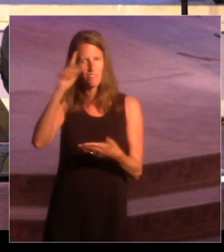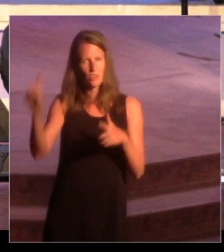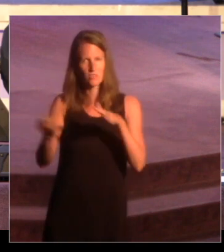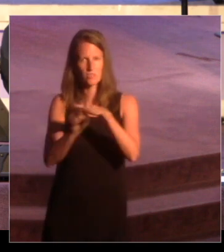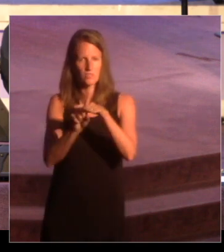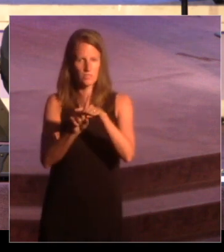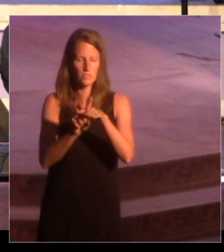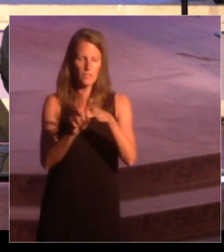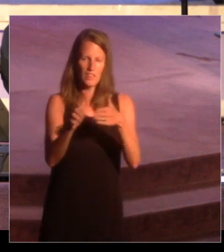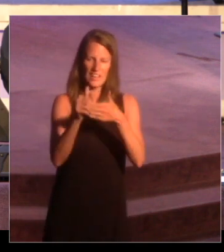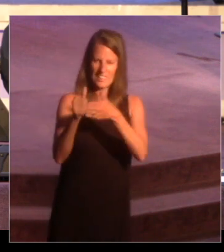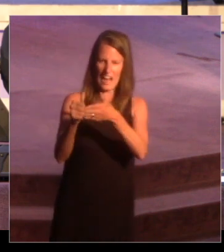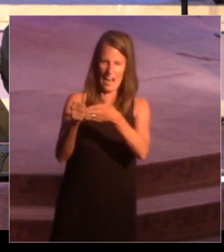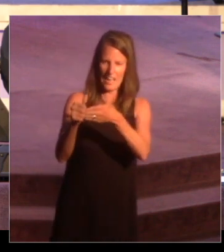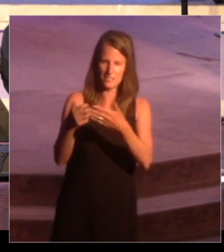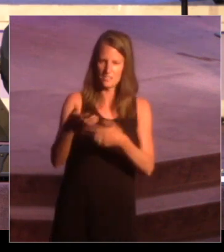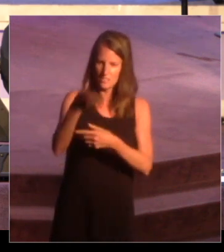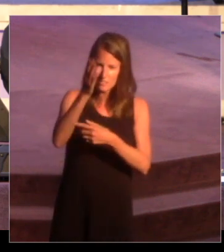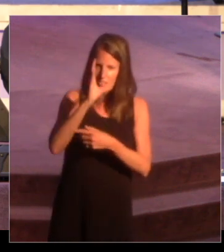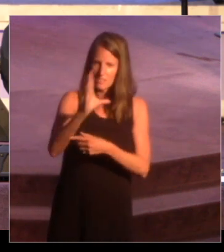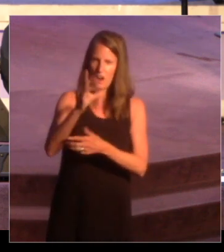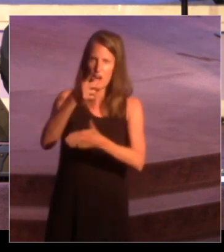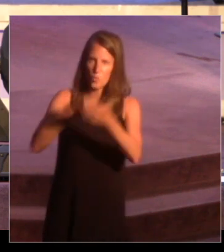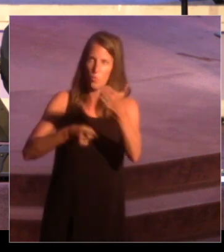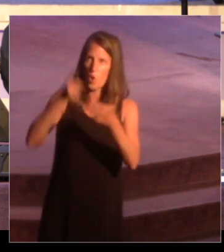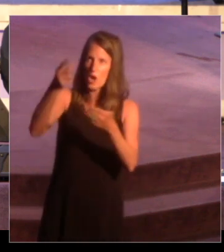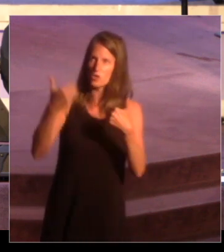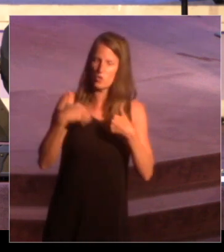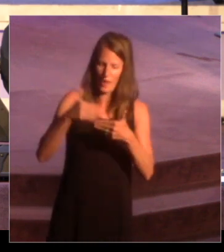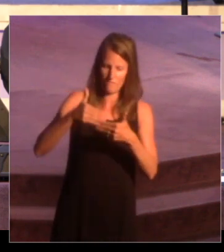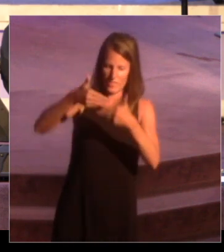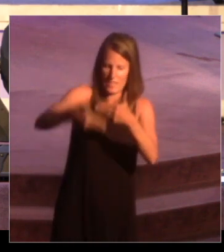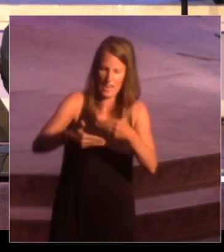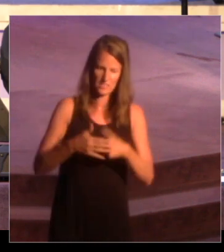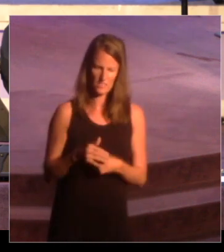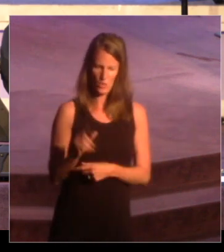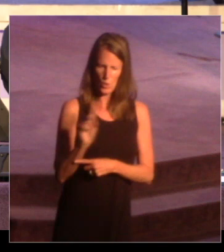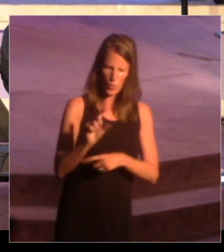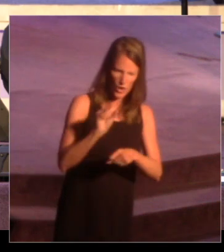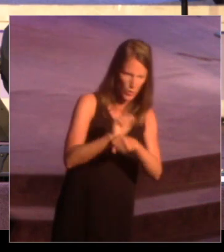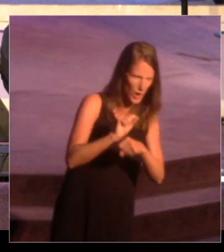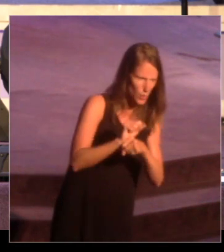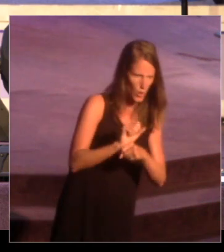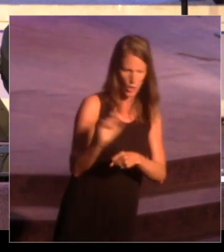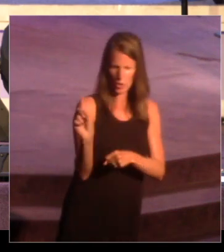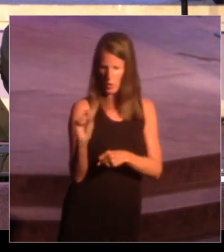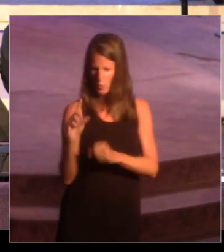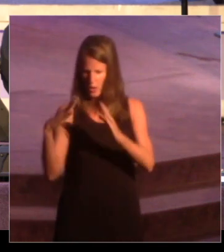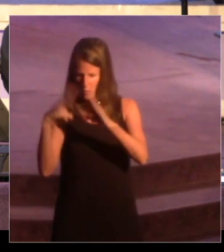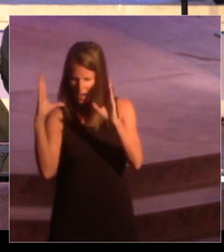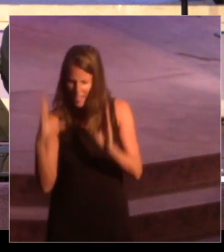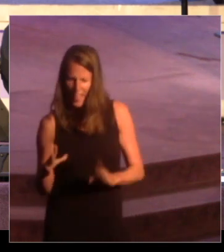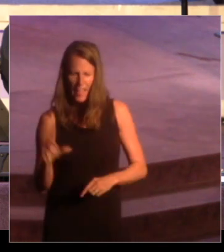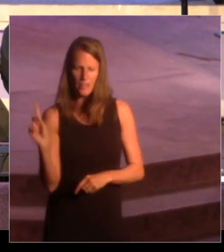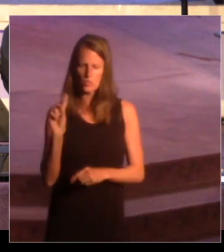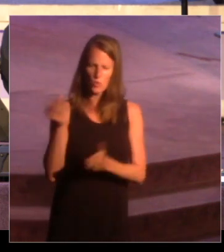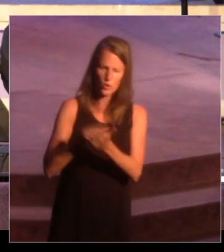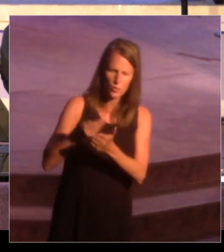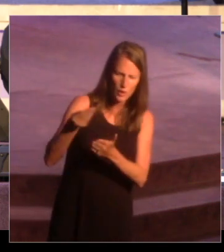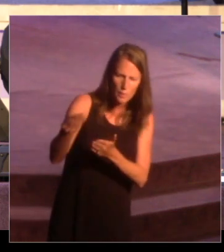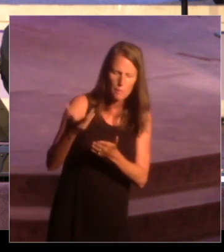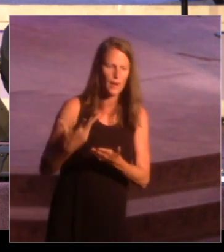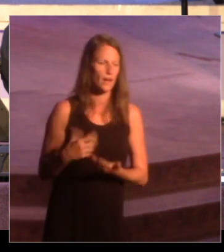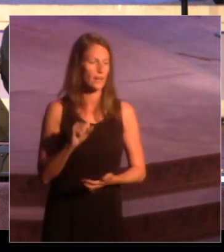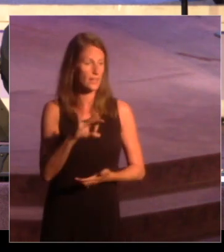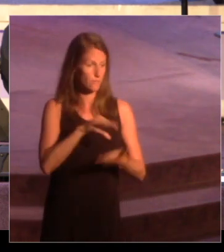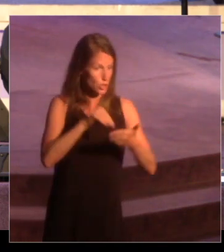of guidance. What does God have for me next? Where should I live? What job should I take? What house should I buy? If you're a student,